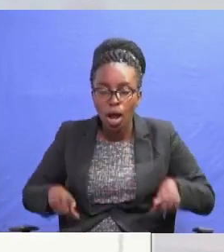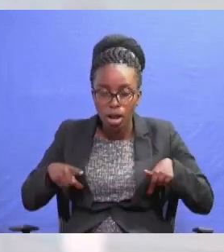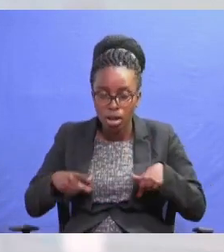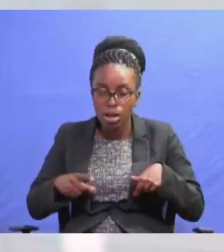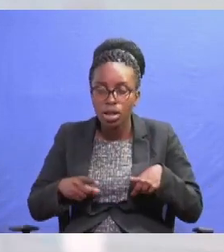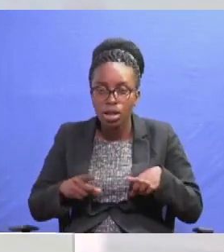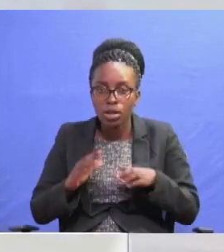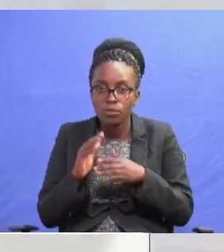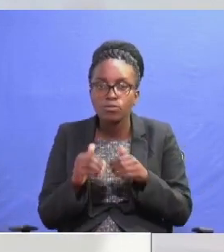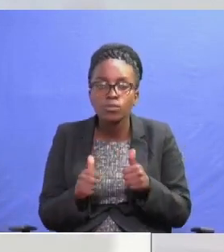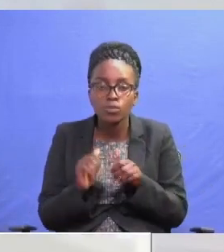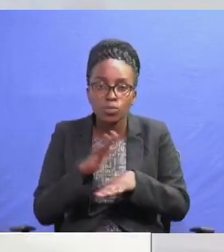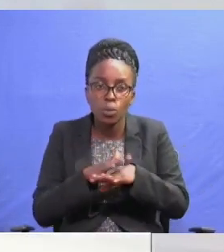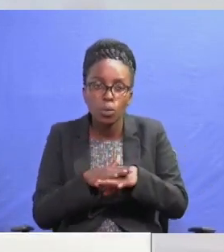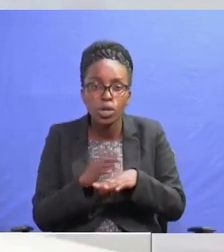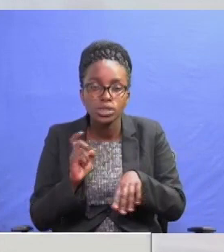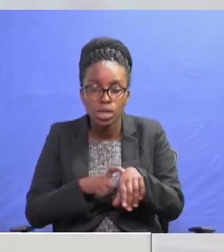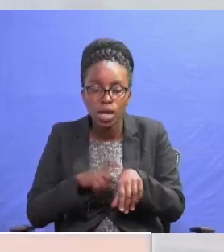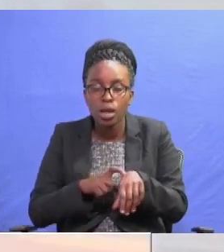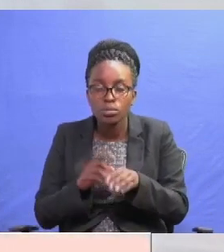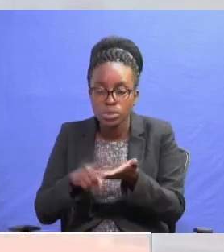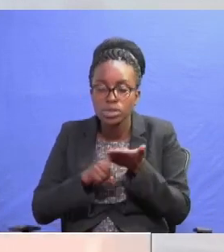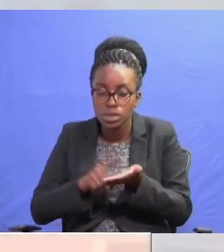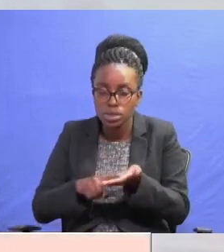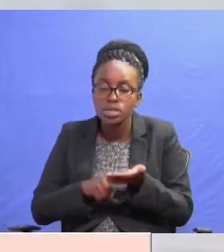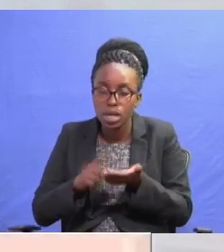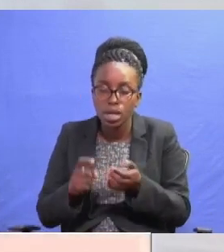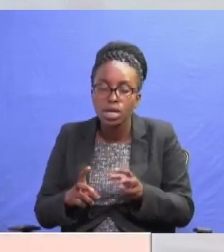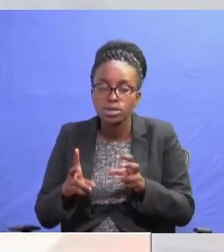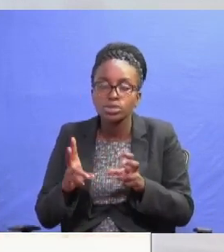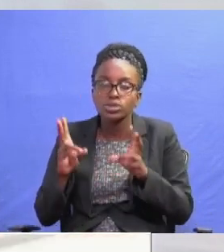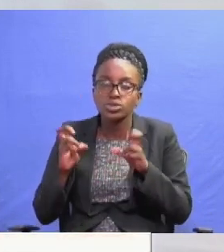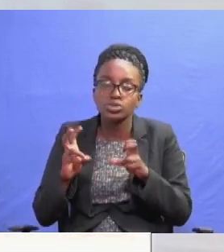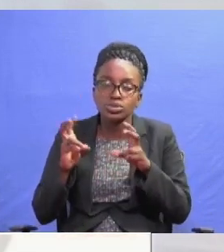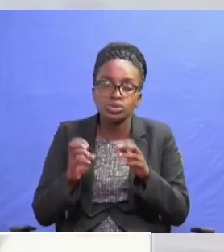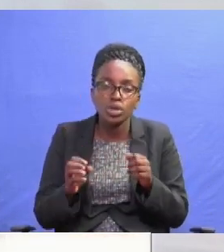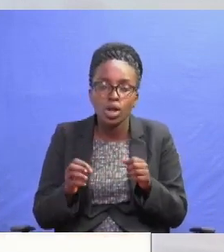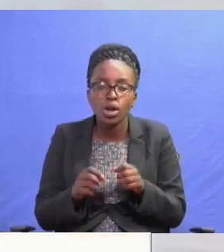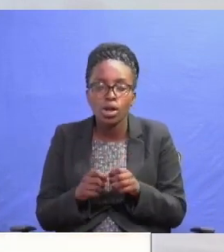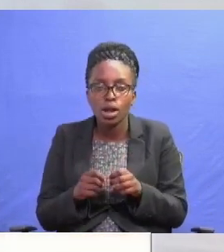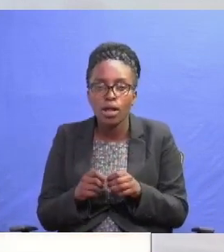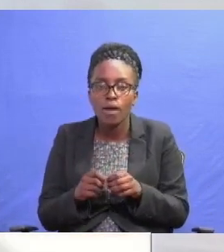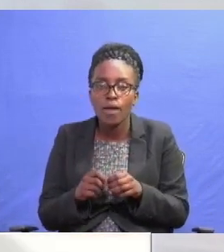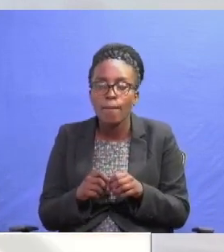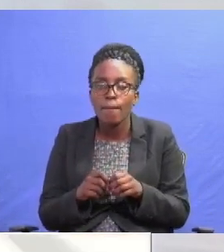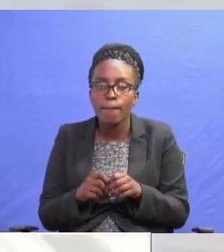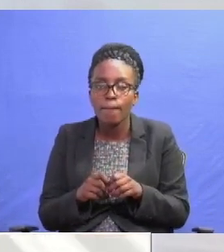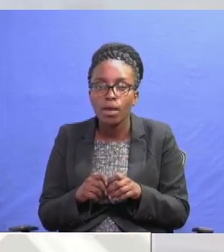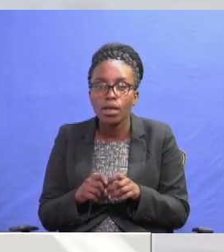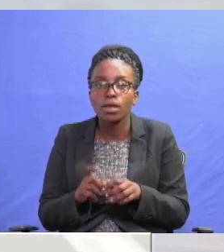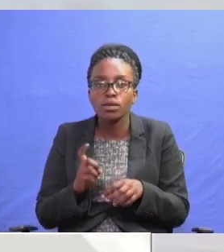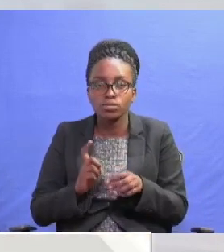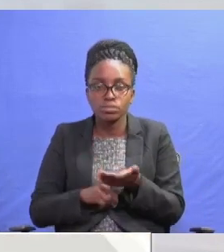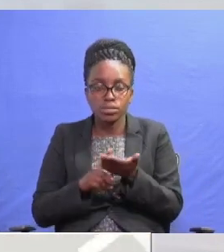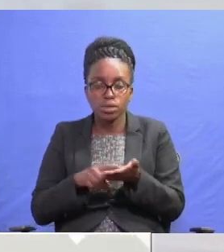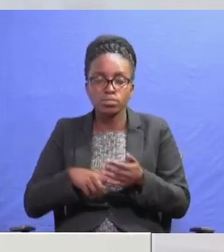we went up this particular discussion, remember we are tracking two very critical components here. I'm talking about flash floods